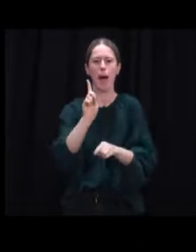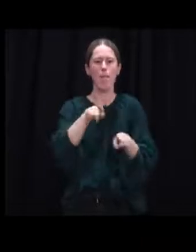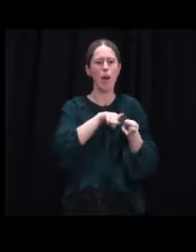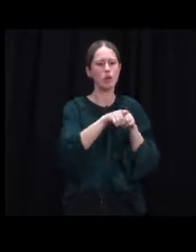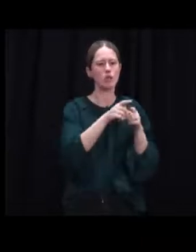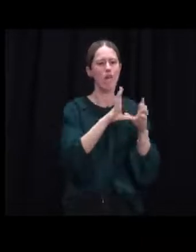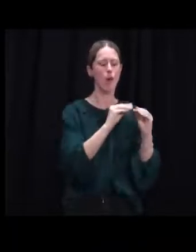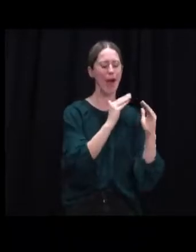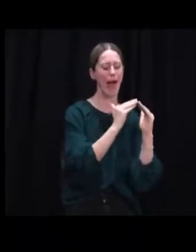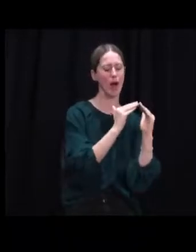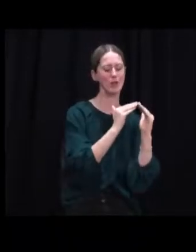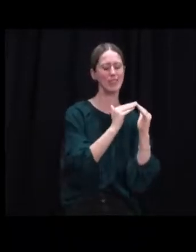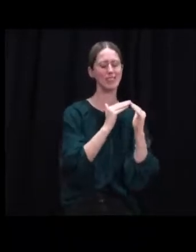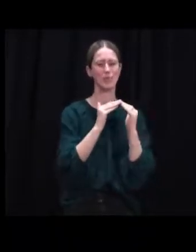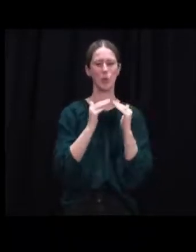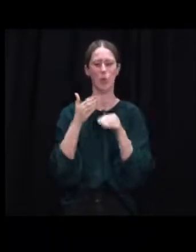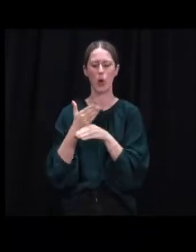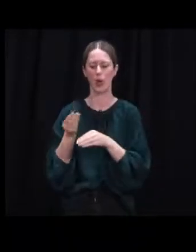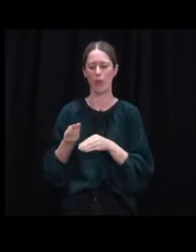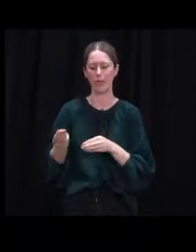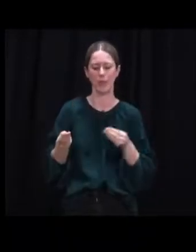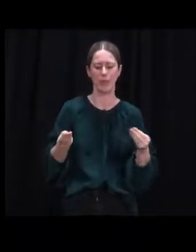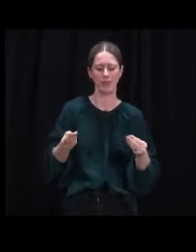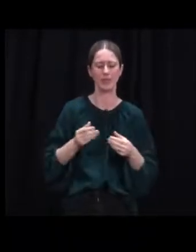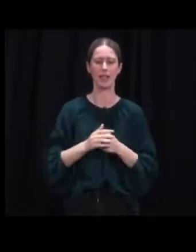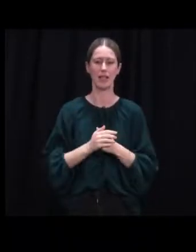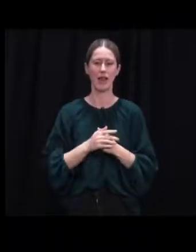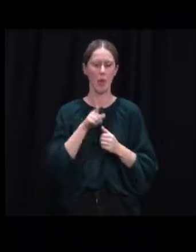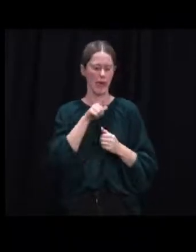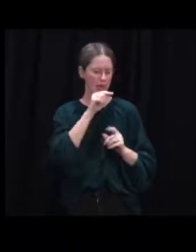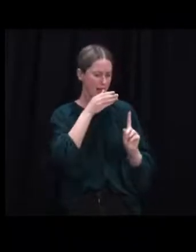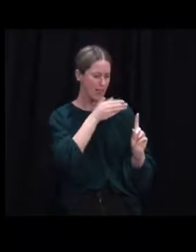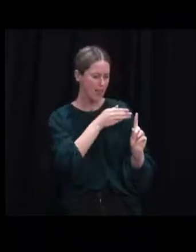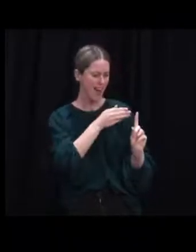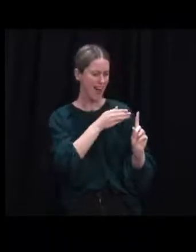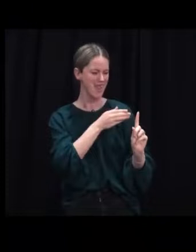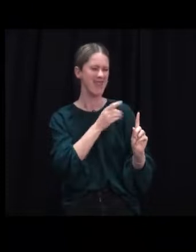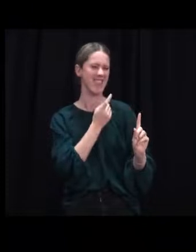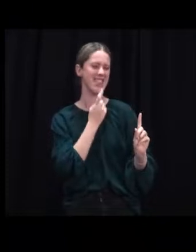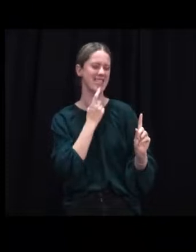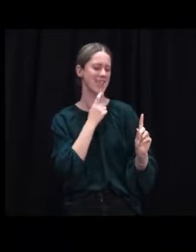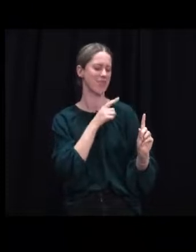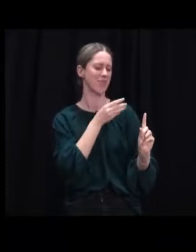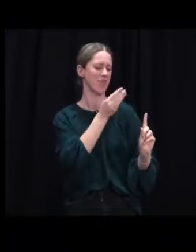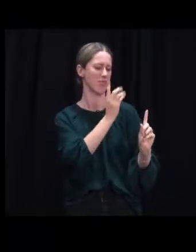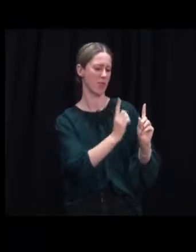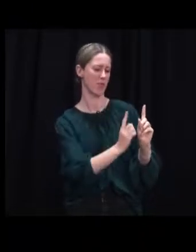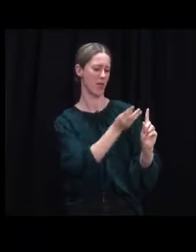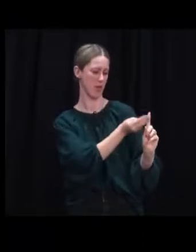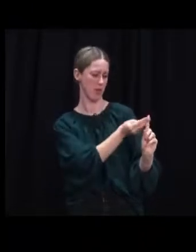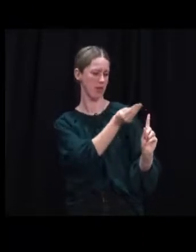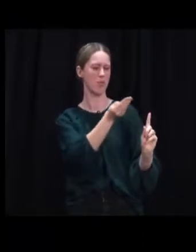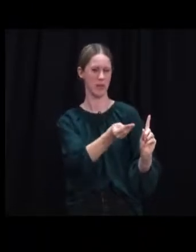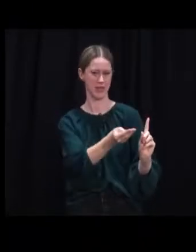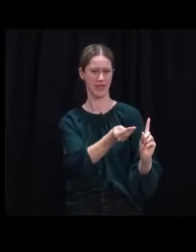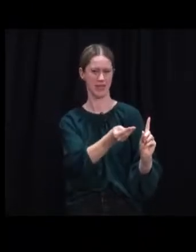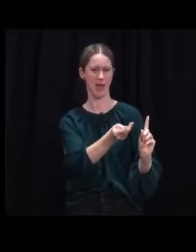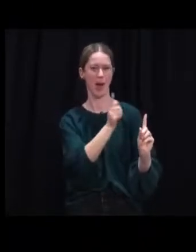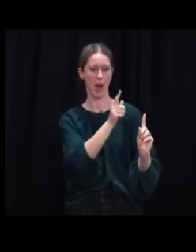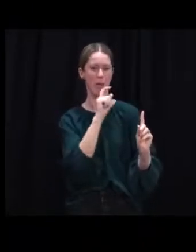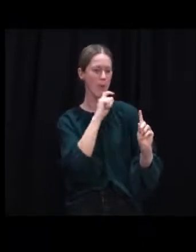who have been at a location of interest. In the vast majority of cases already, we are able to identify that